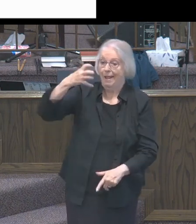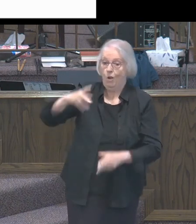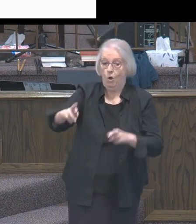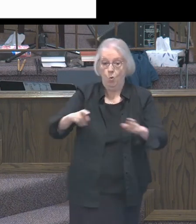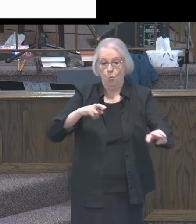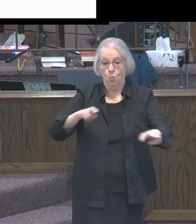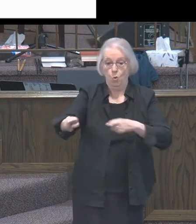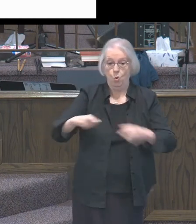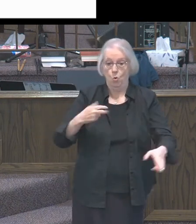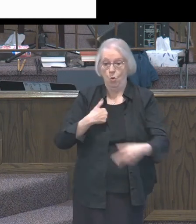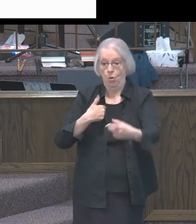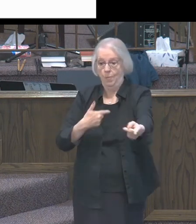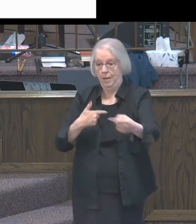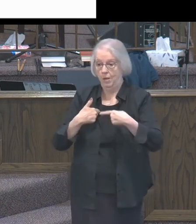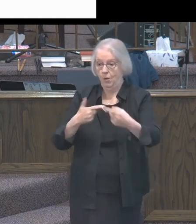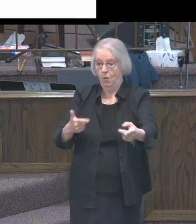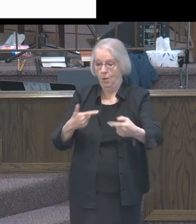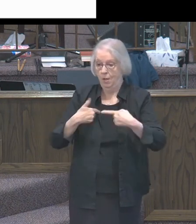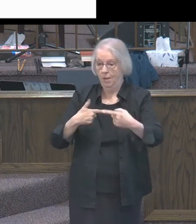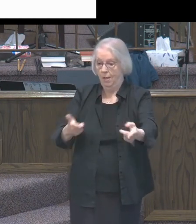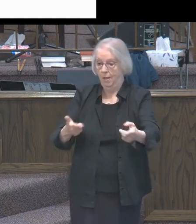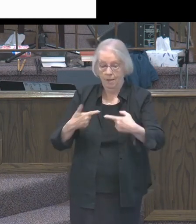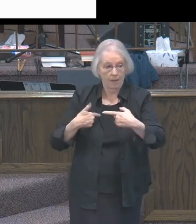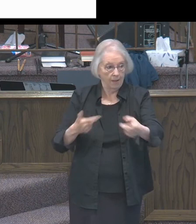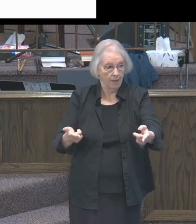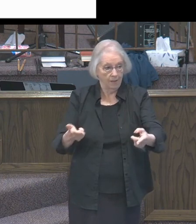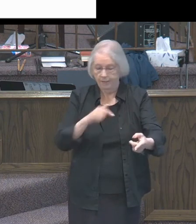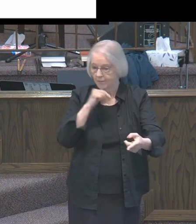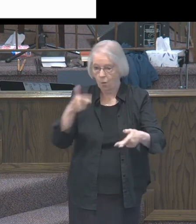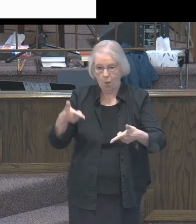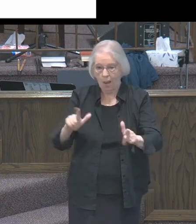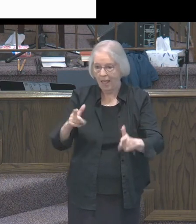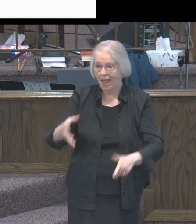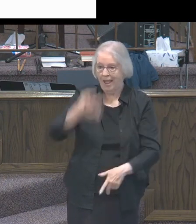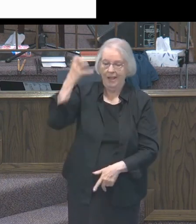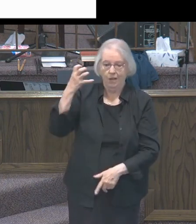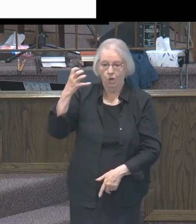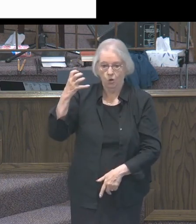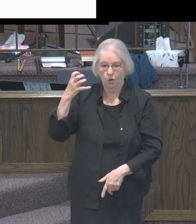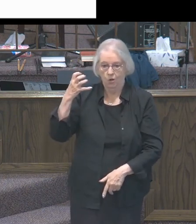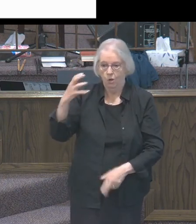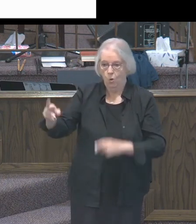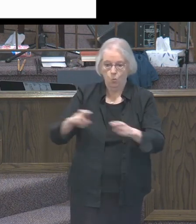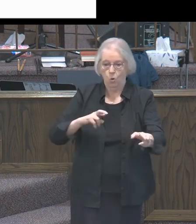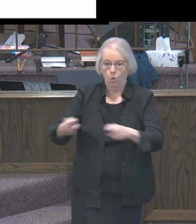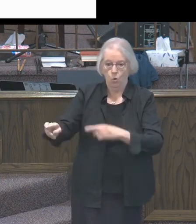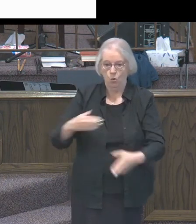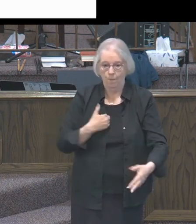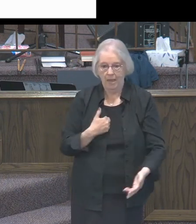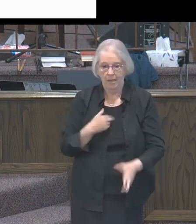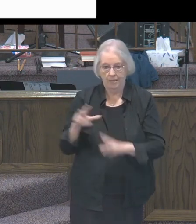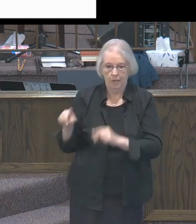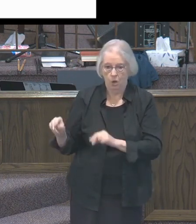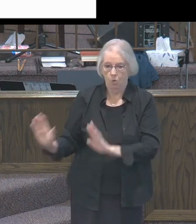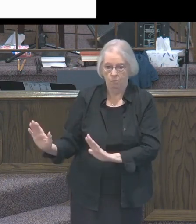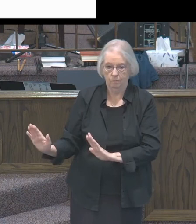Sin is crouching at your door. There is no temptation overtaking you but what? Such as is common to man. But God